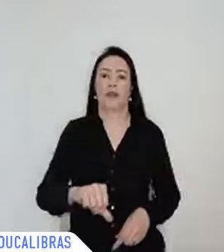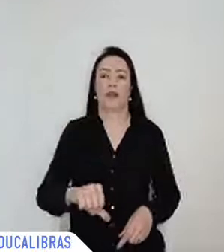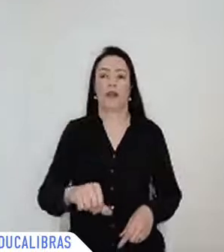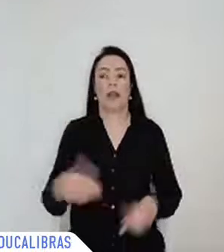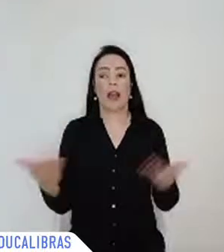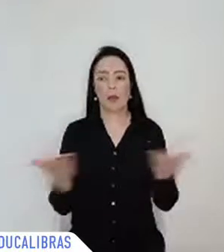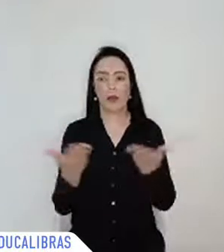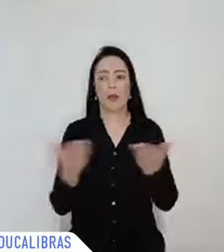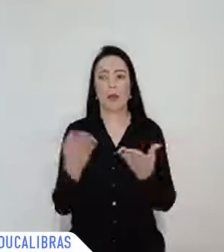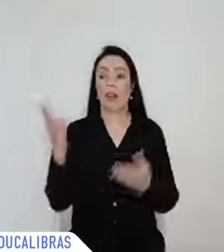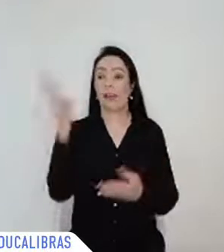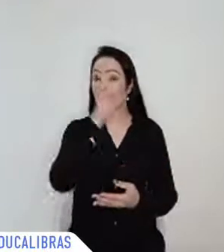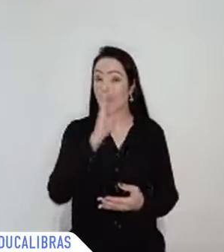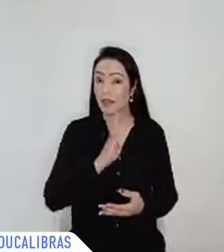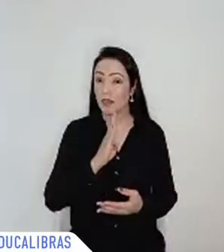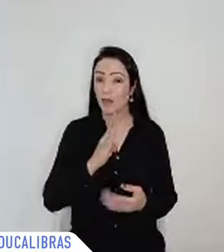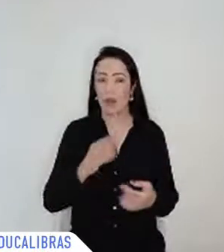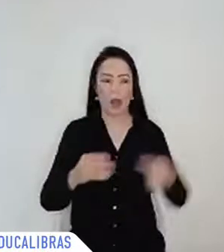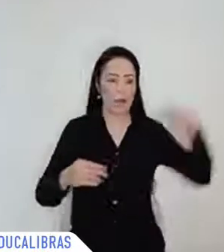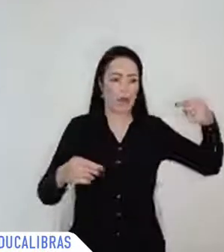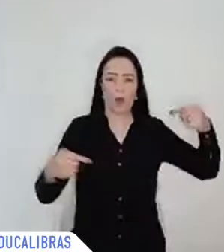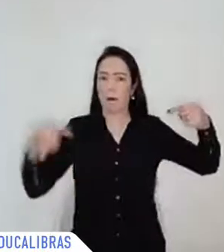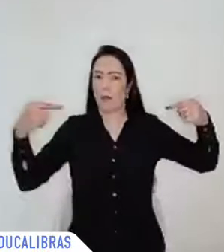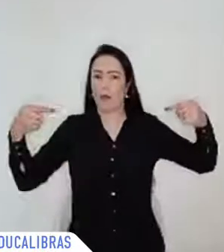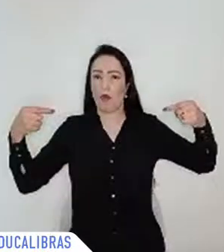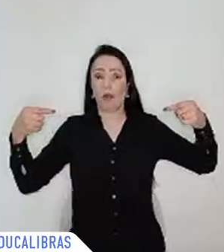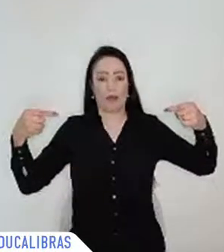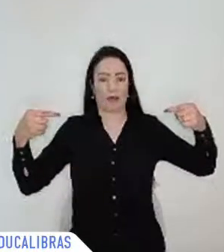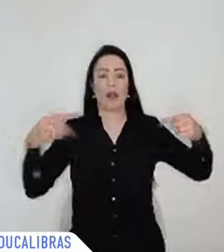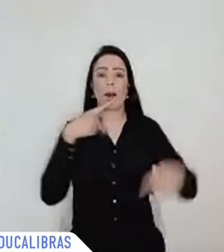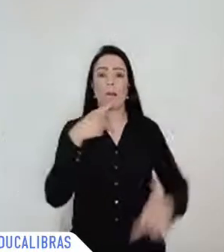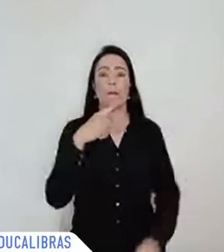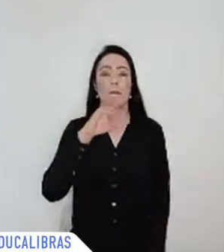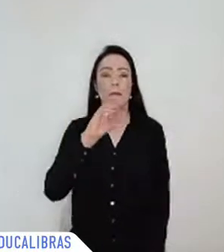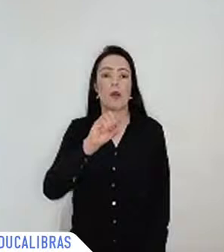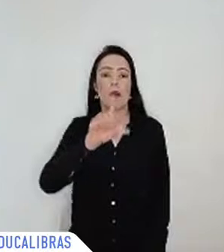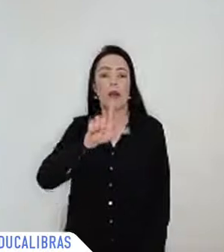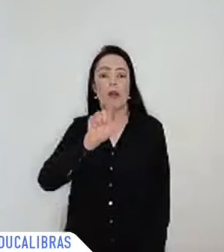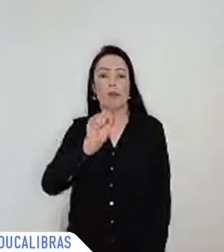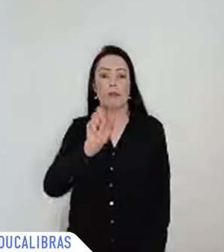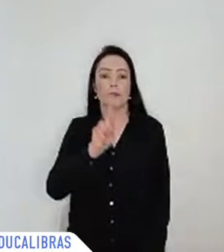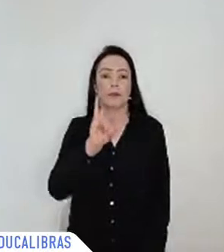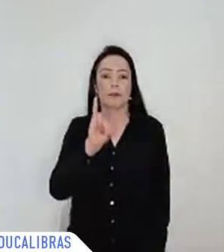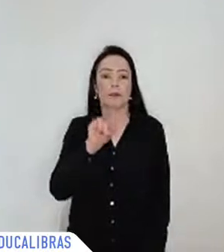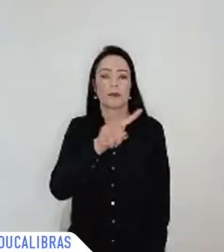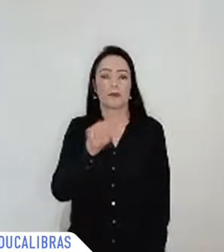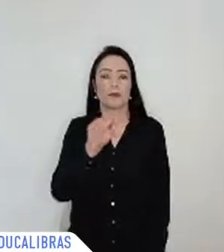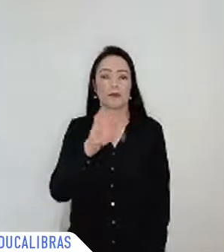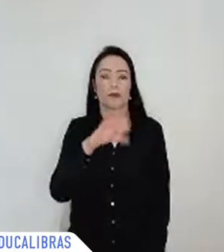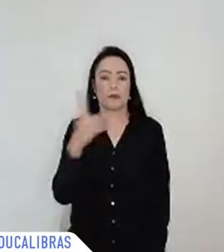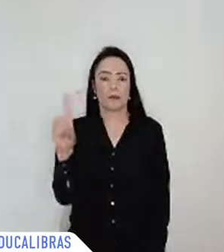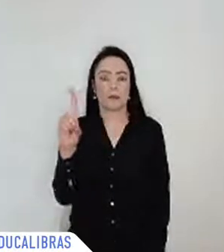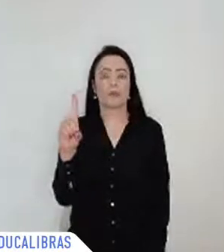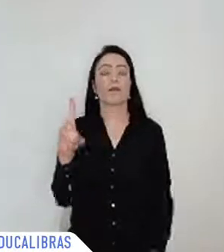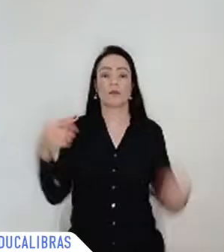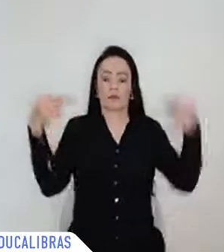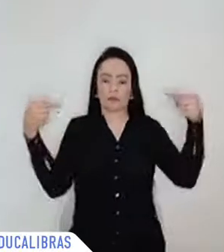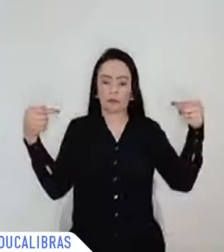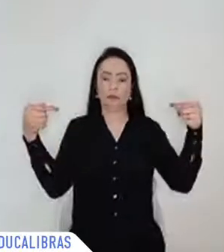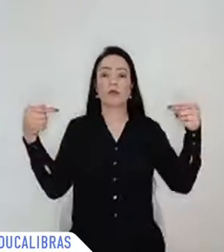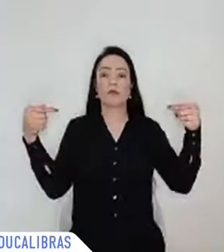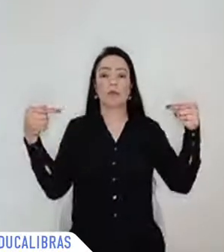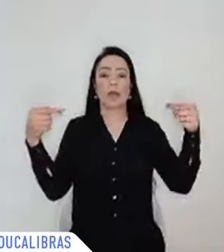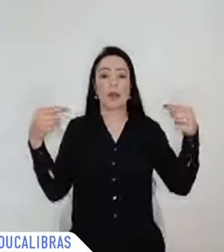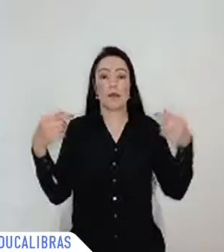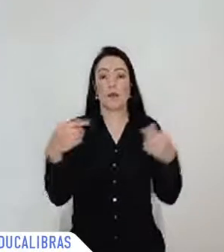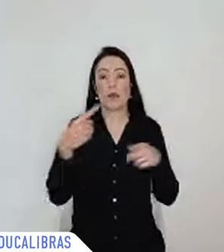threat. And we live a moment in Brazil with a lot of polarization. We've been following